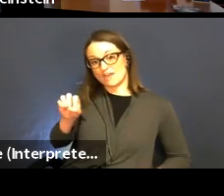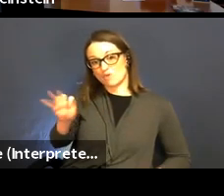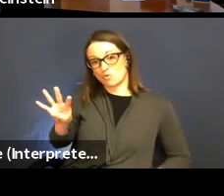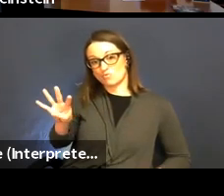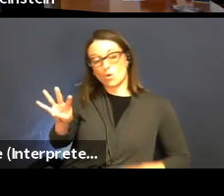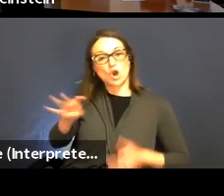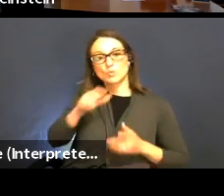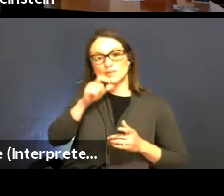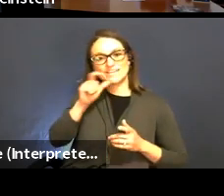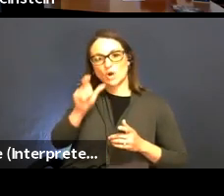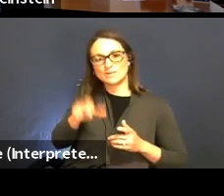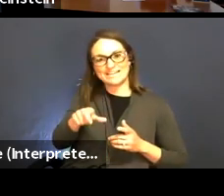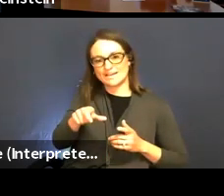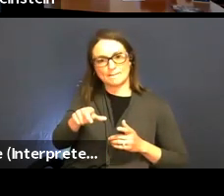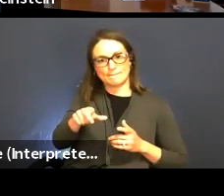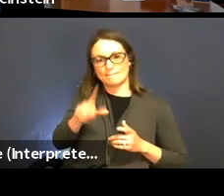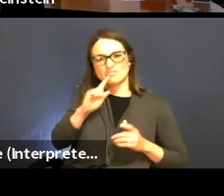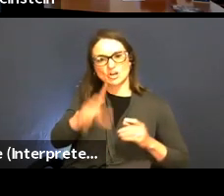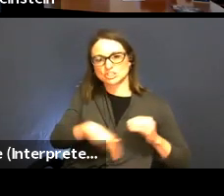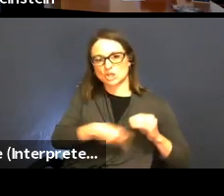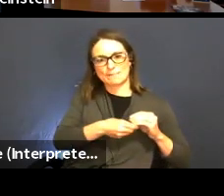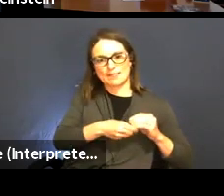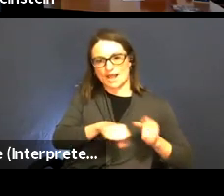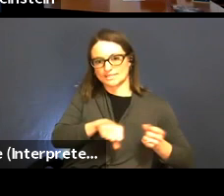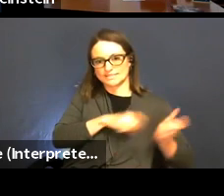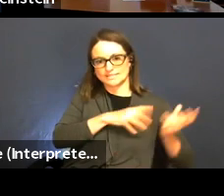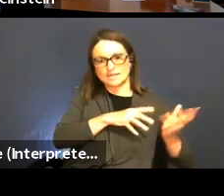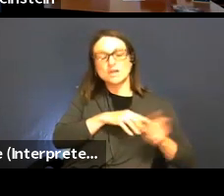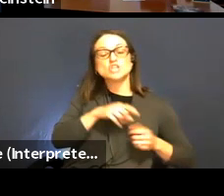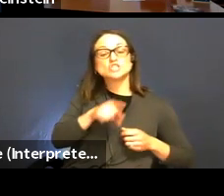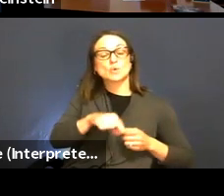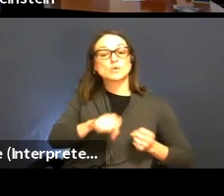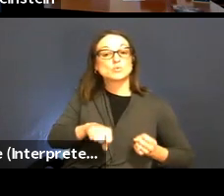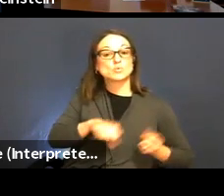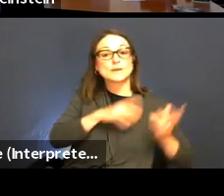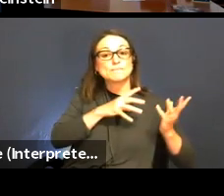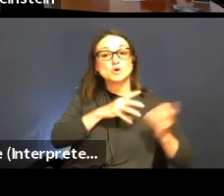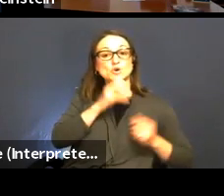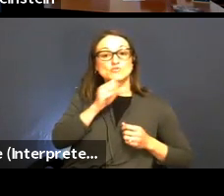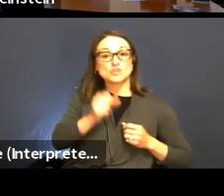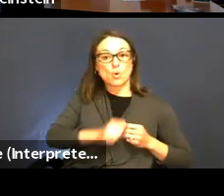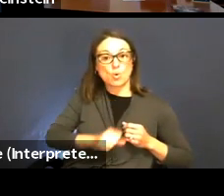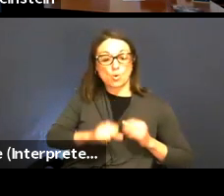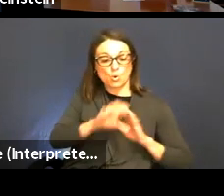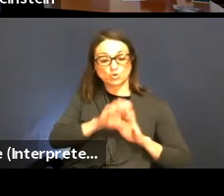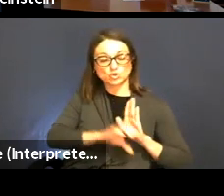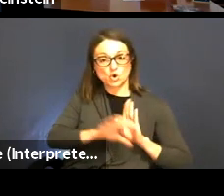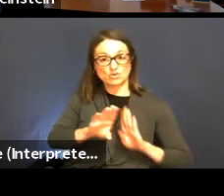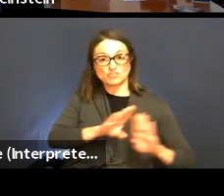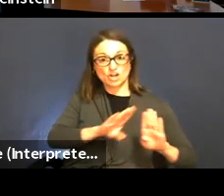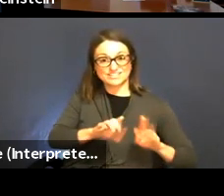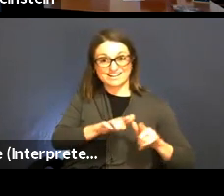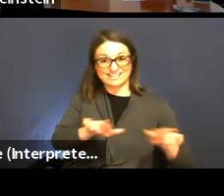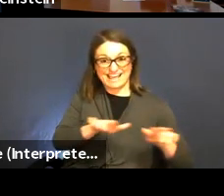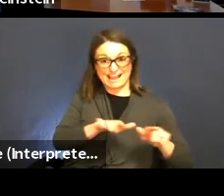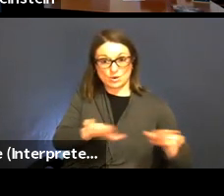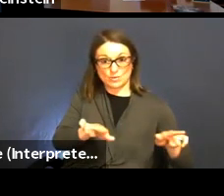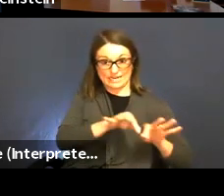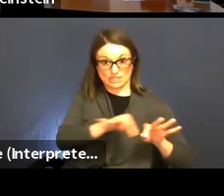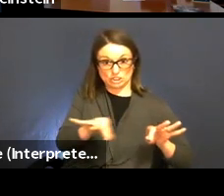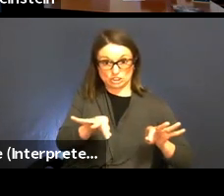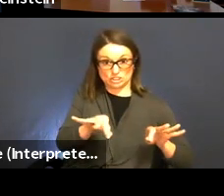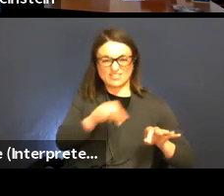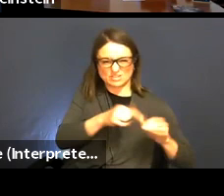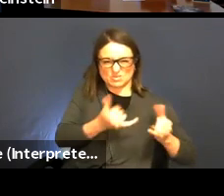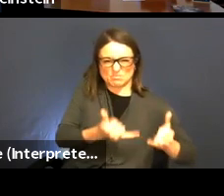surplusage, and that would remove the old code of conduct language on which our present student code of conduct